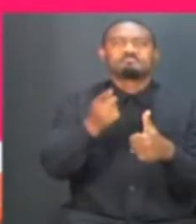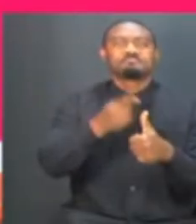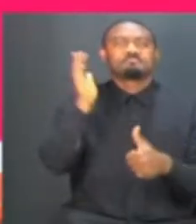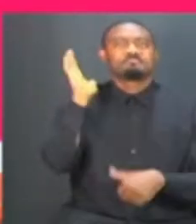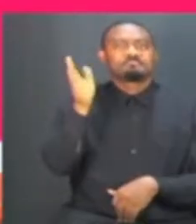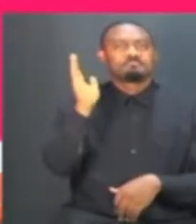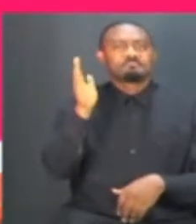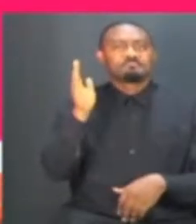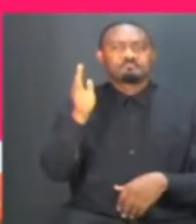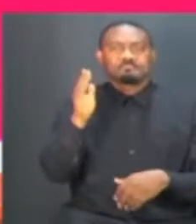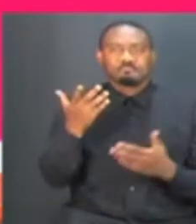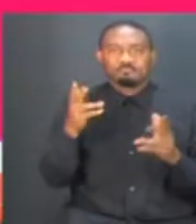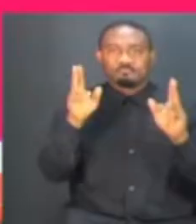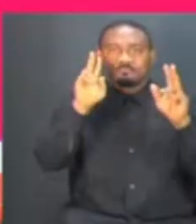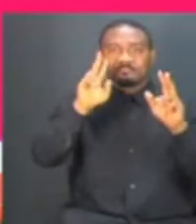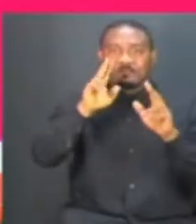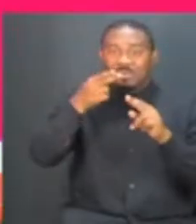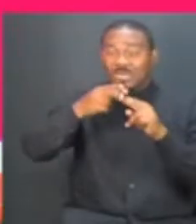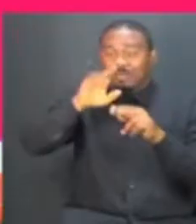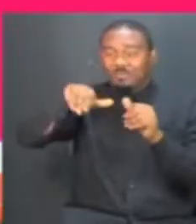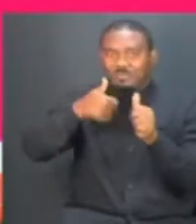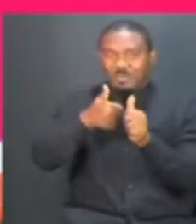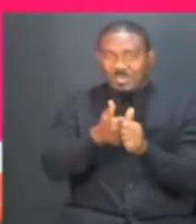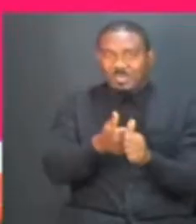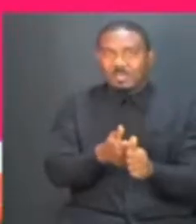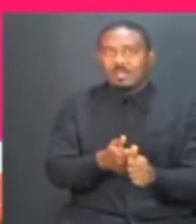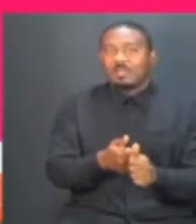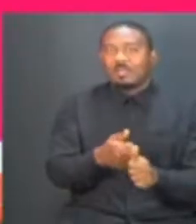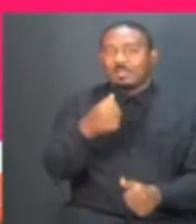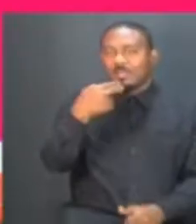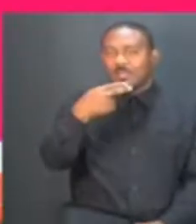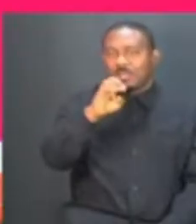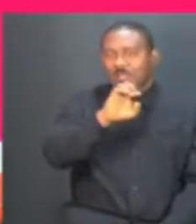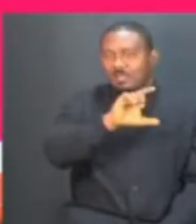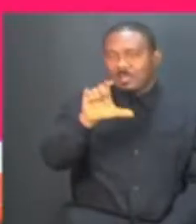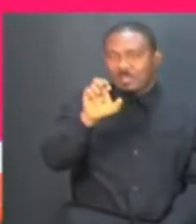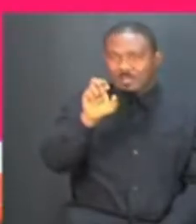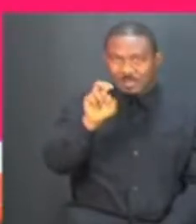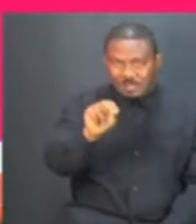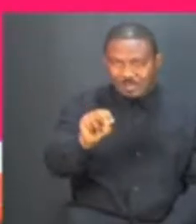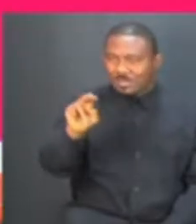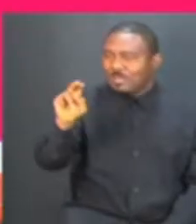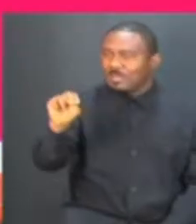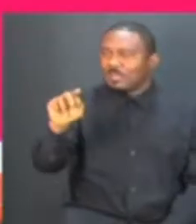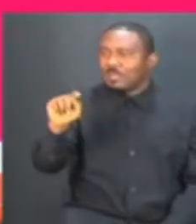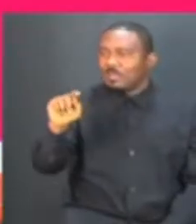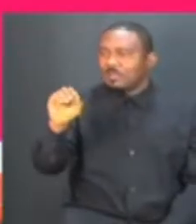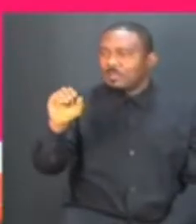in the name of Honorable Helen Adjoa Ntoso, Member of Parliament for Karachi West,